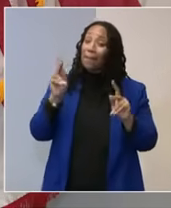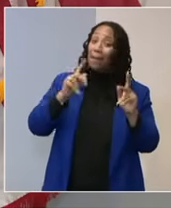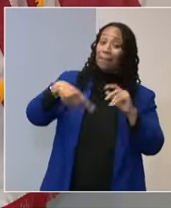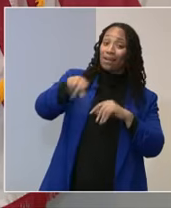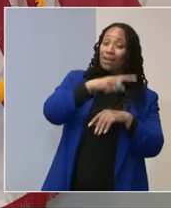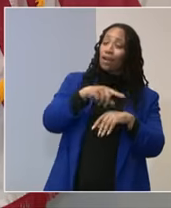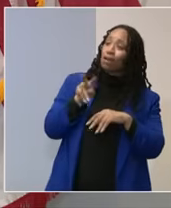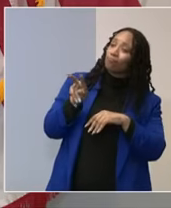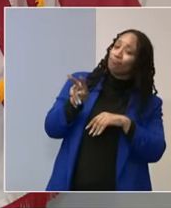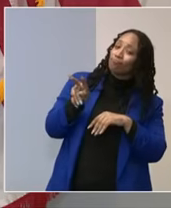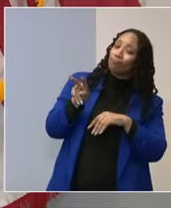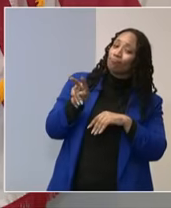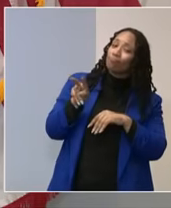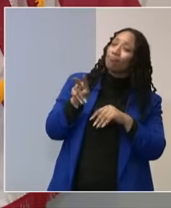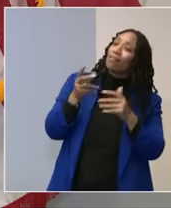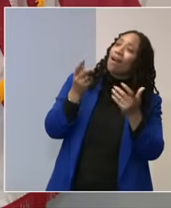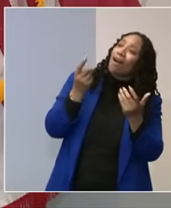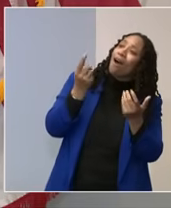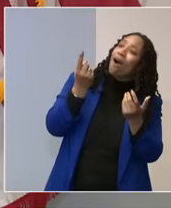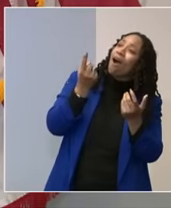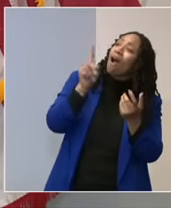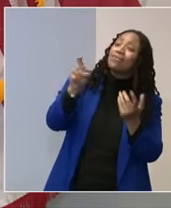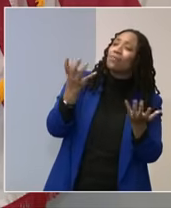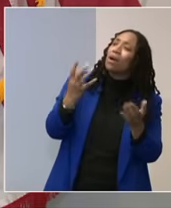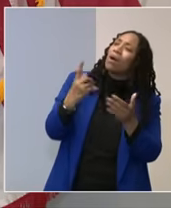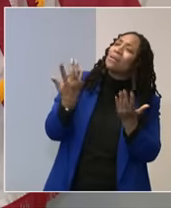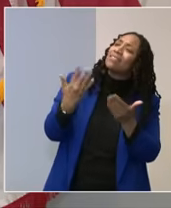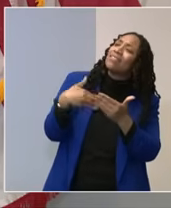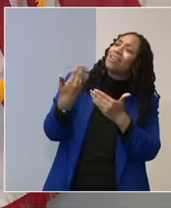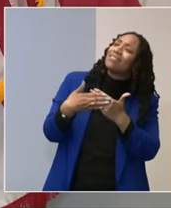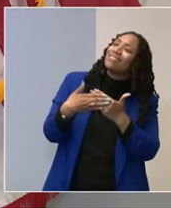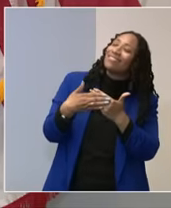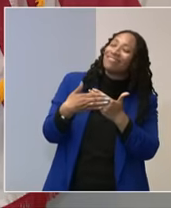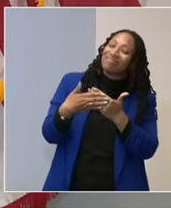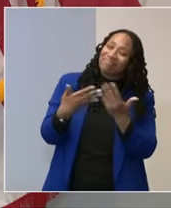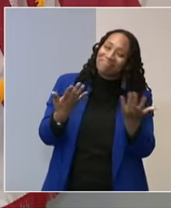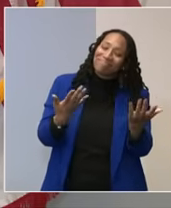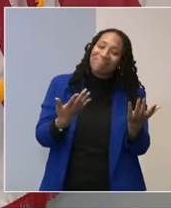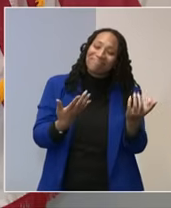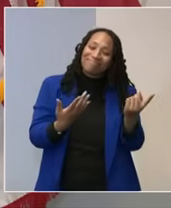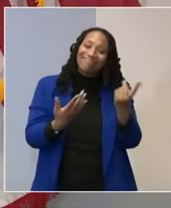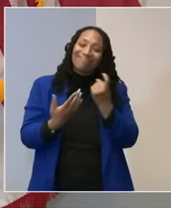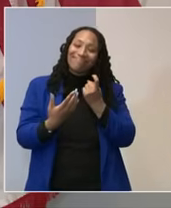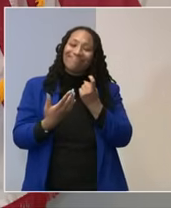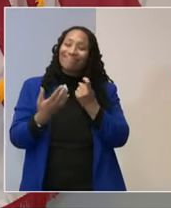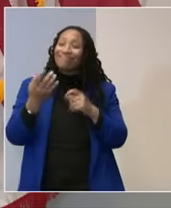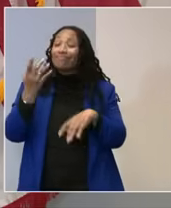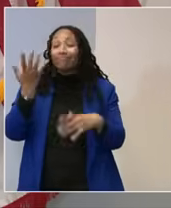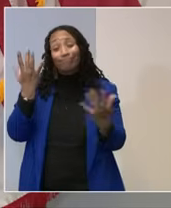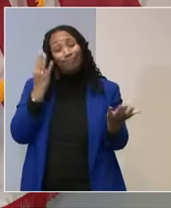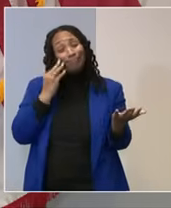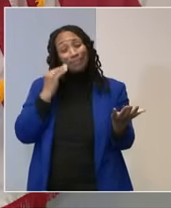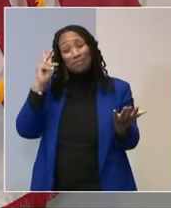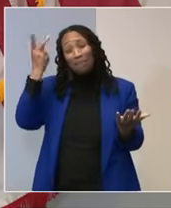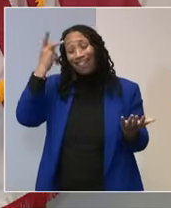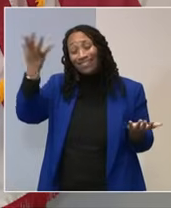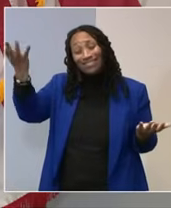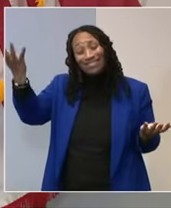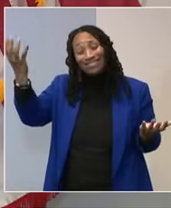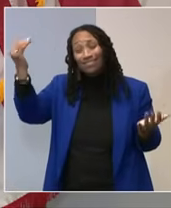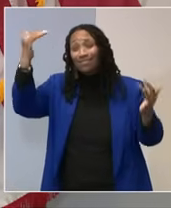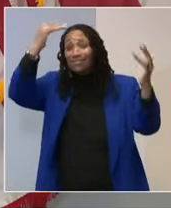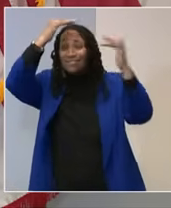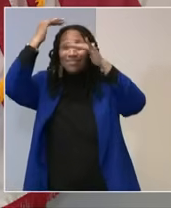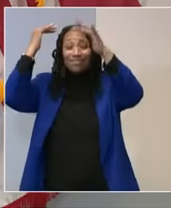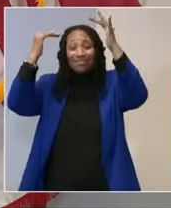who's next? So I do politics, I'm a politician, so I always worry about that, and I'm proud of what we've